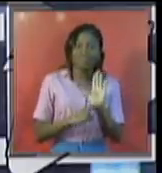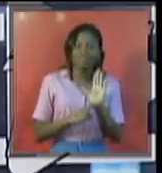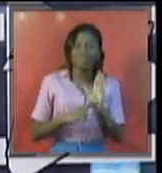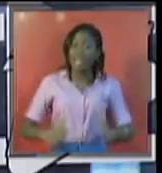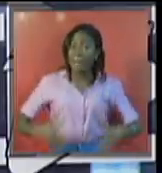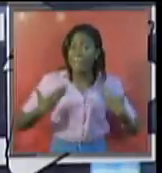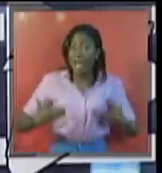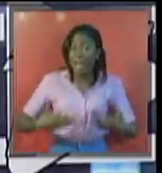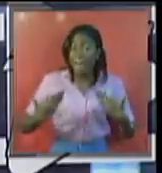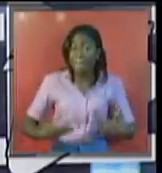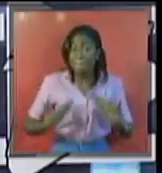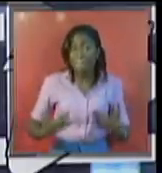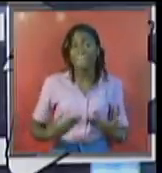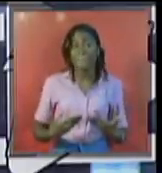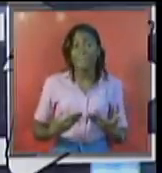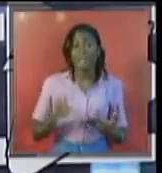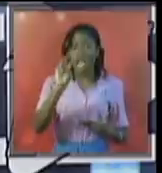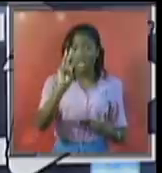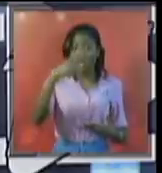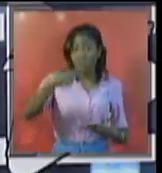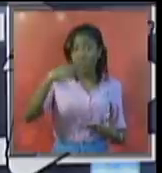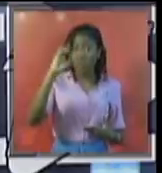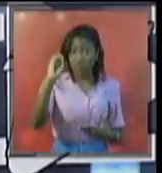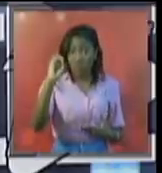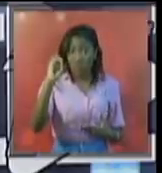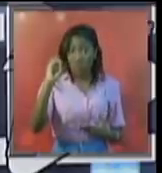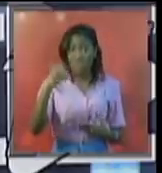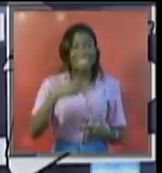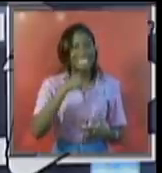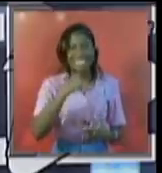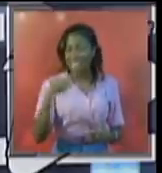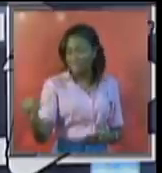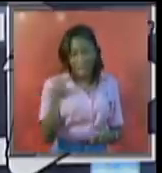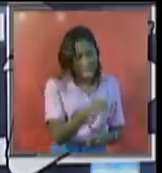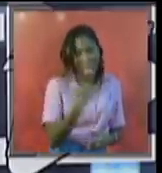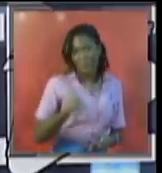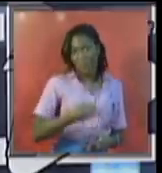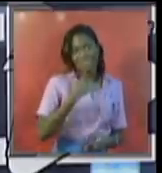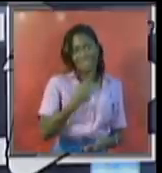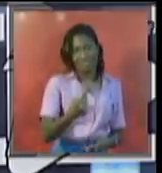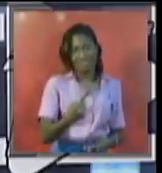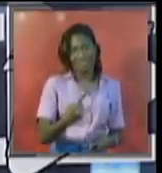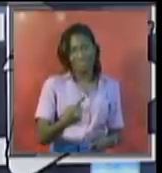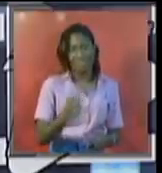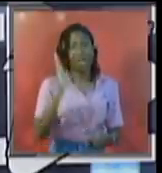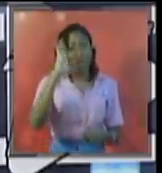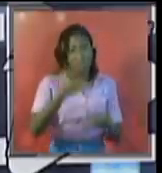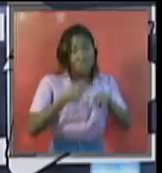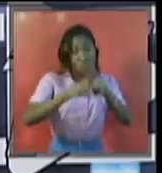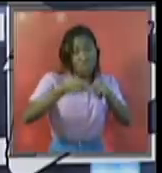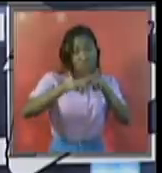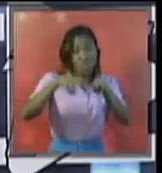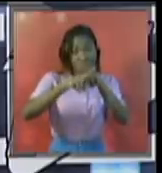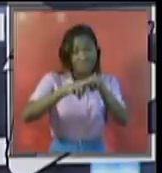article emphasized exactly what we've been seeing for the past several months. The numbers will continue to increase for a while, but if we hold fast